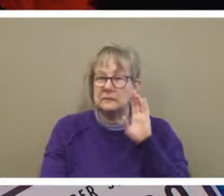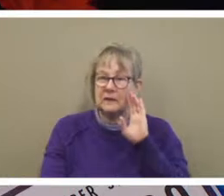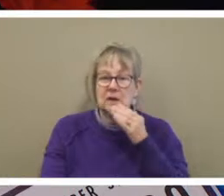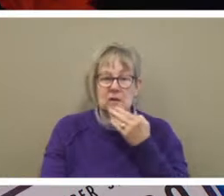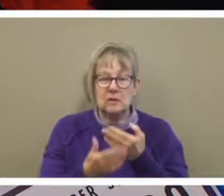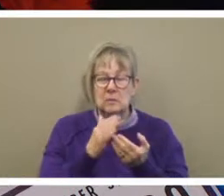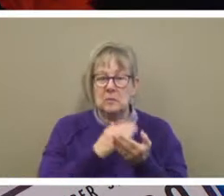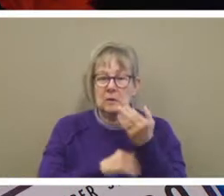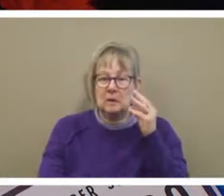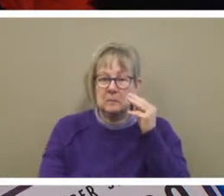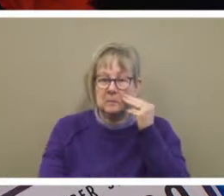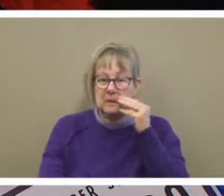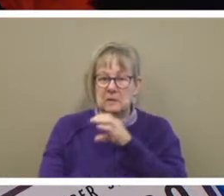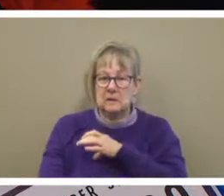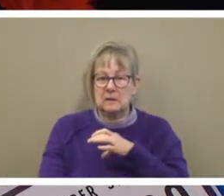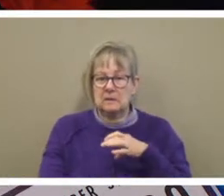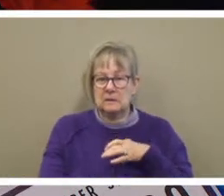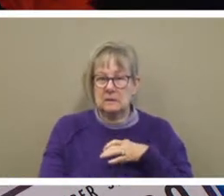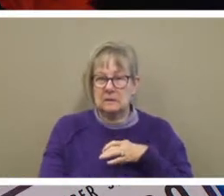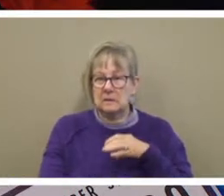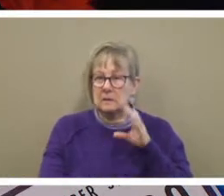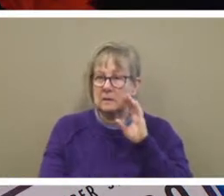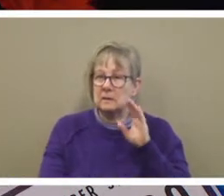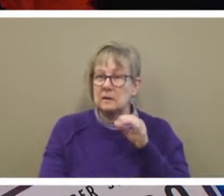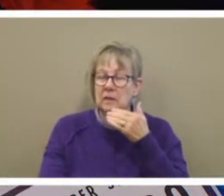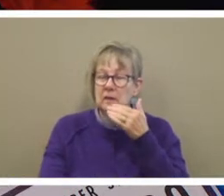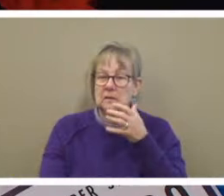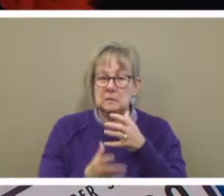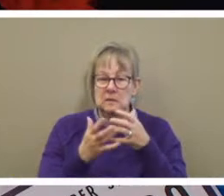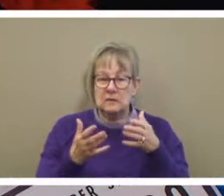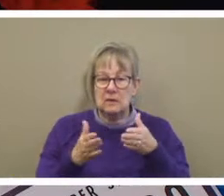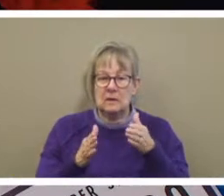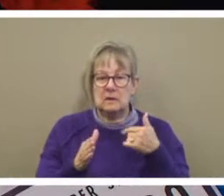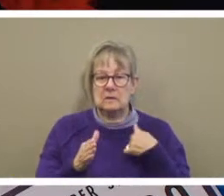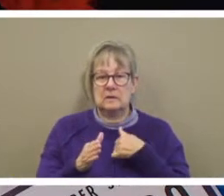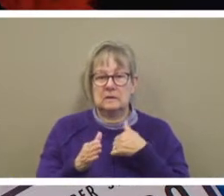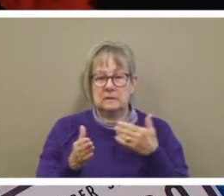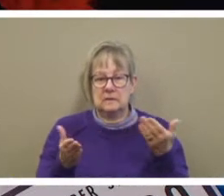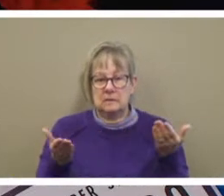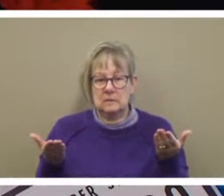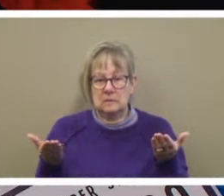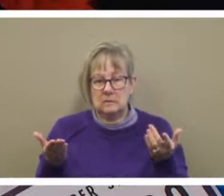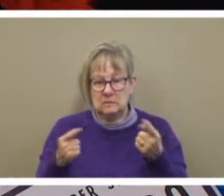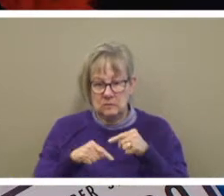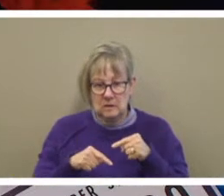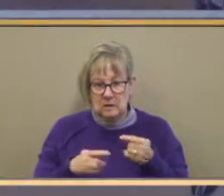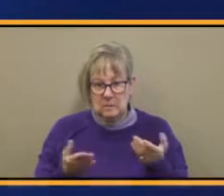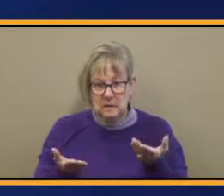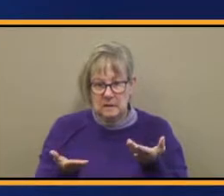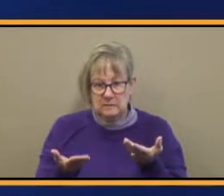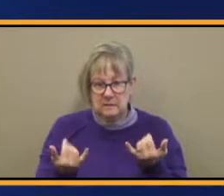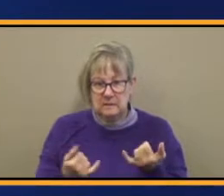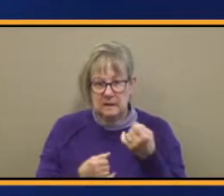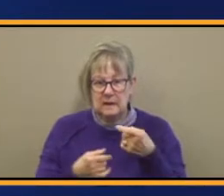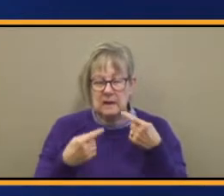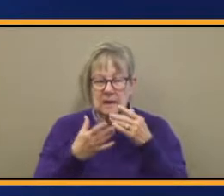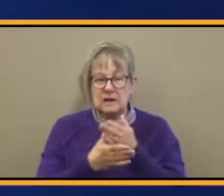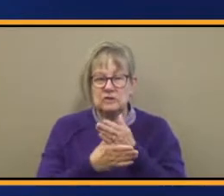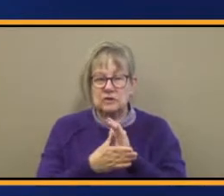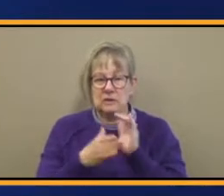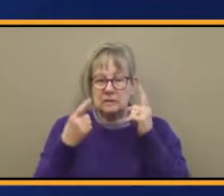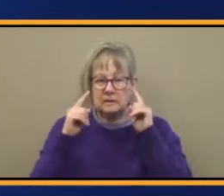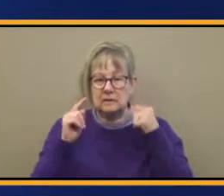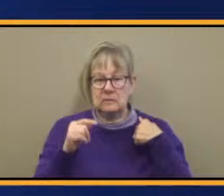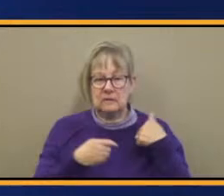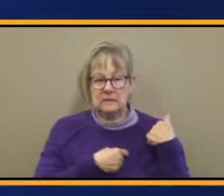Good morning, Mayor. Good morning. And Council. Hi, thank you so much for allowing us to be here today and share some of the success that we've had over the last year with the